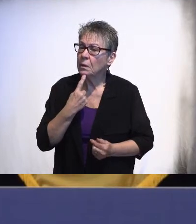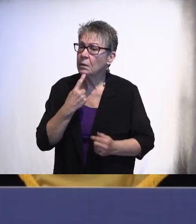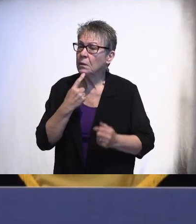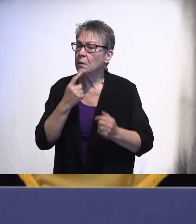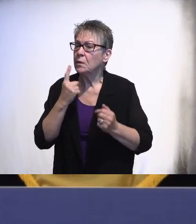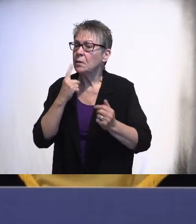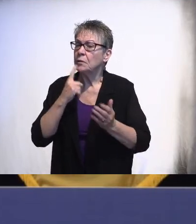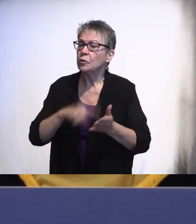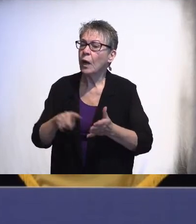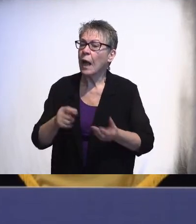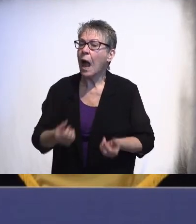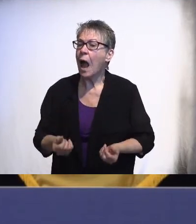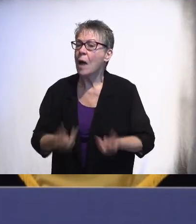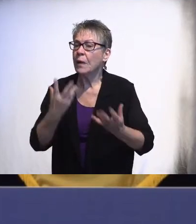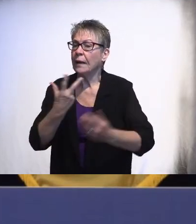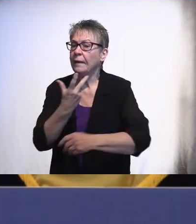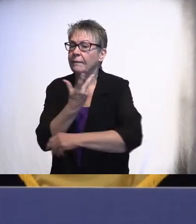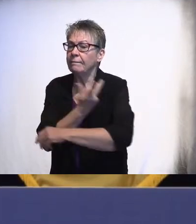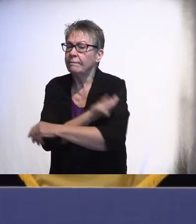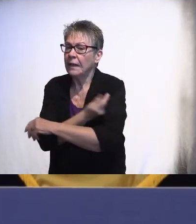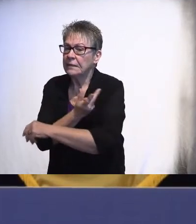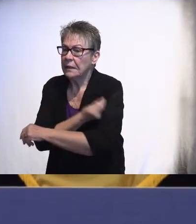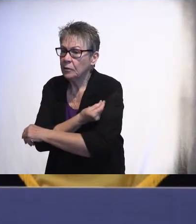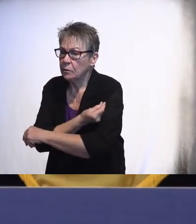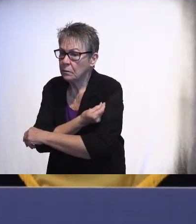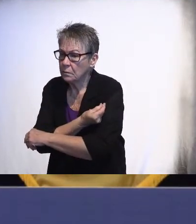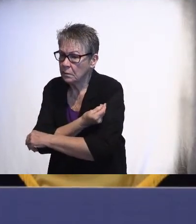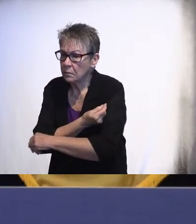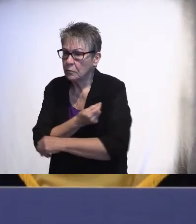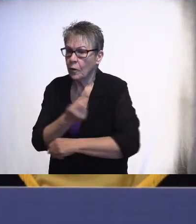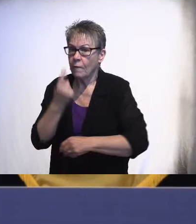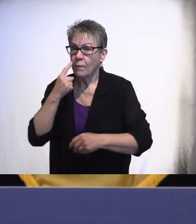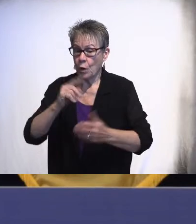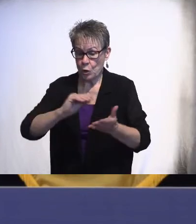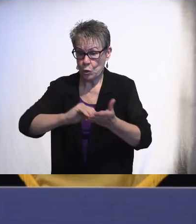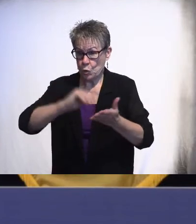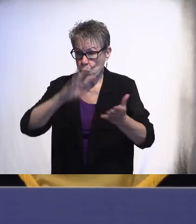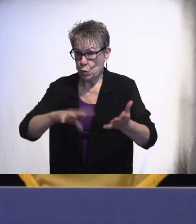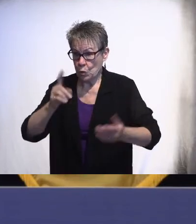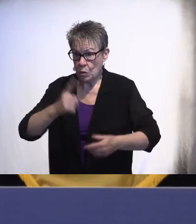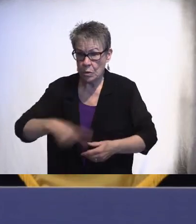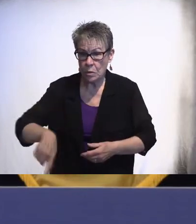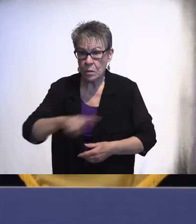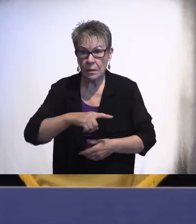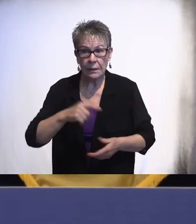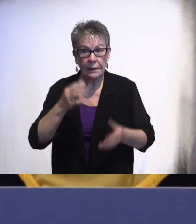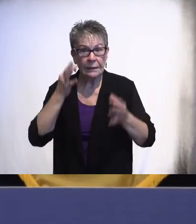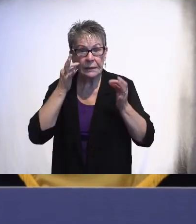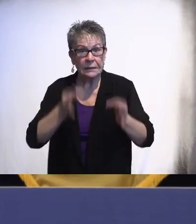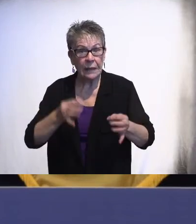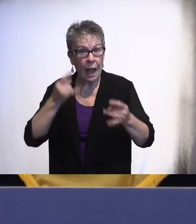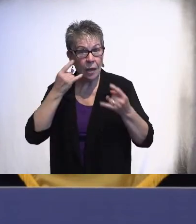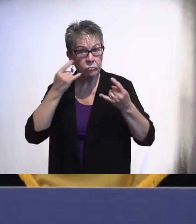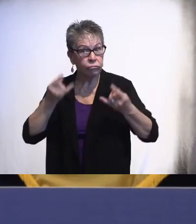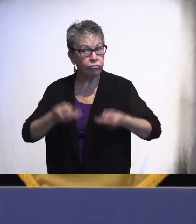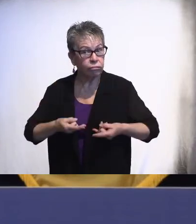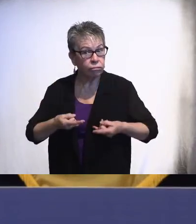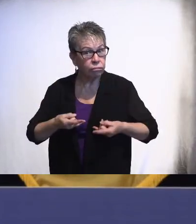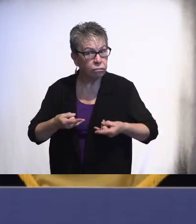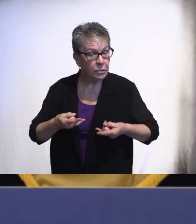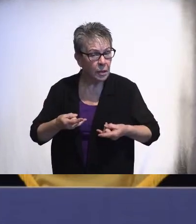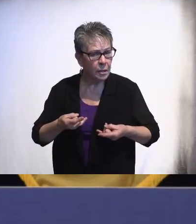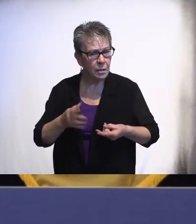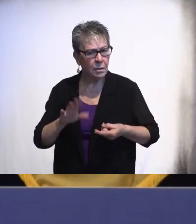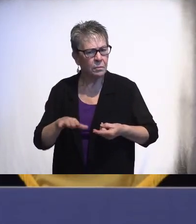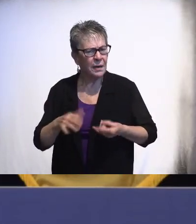amongst juveniles, among students, to make your decision. And now today, suddenly you're talking about case numbers and you're talking about hospitalizations. When did